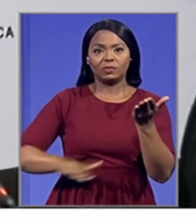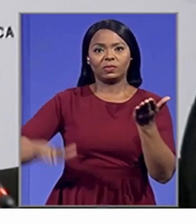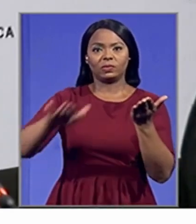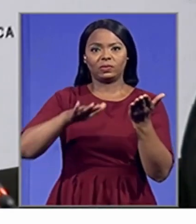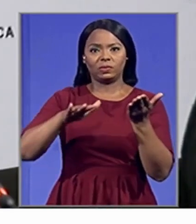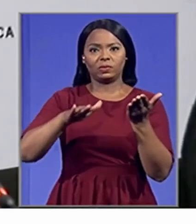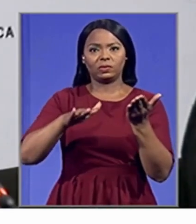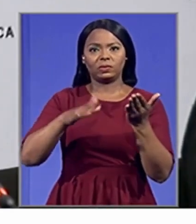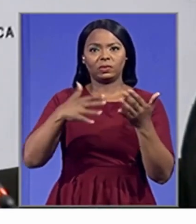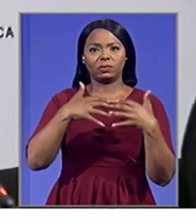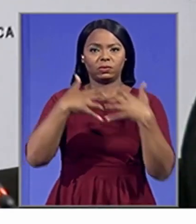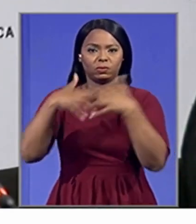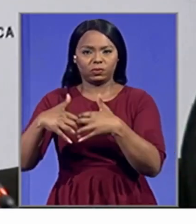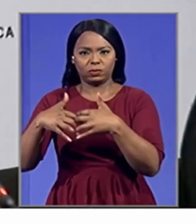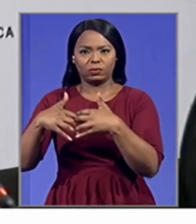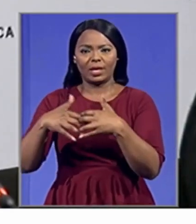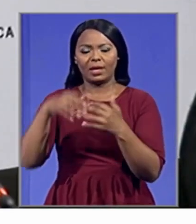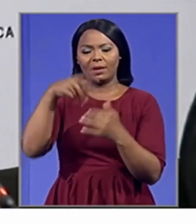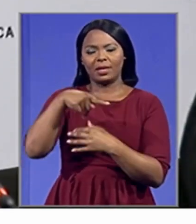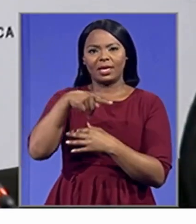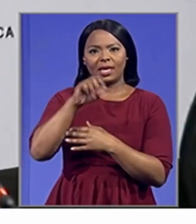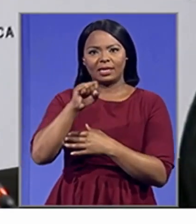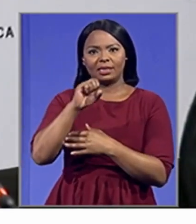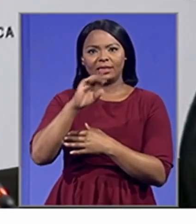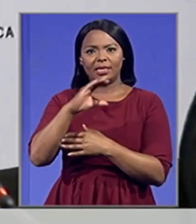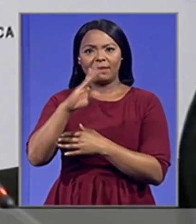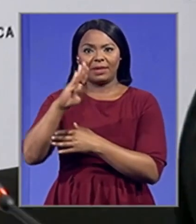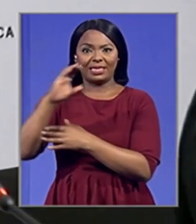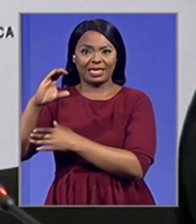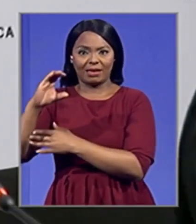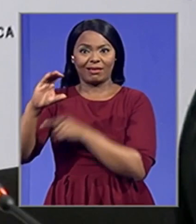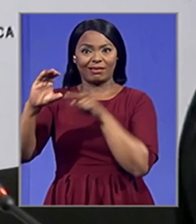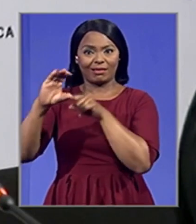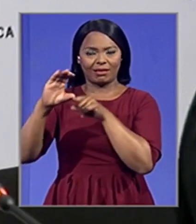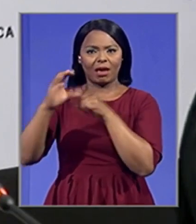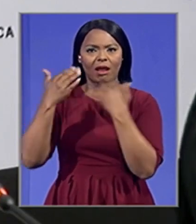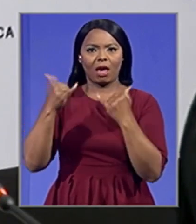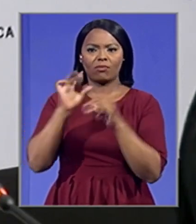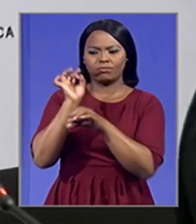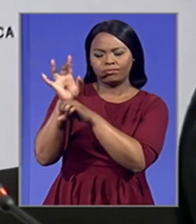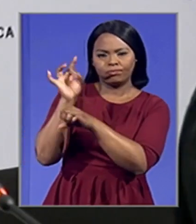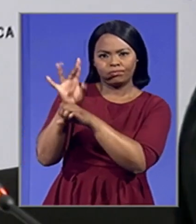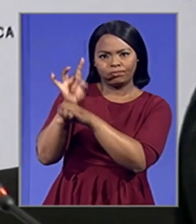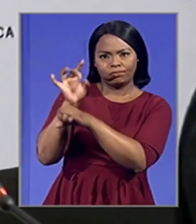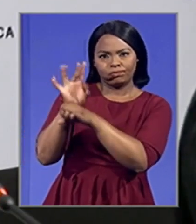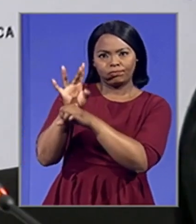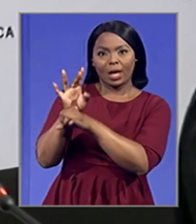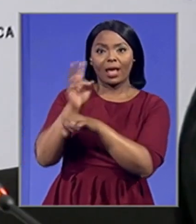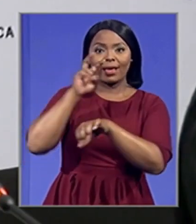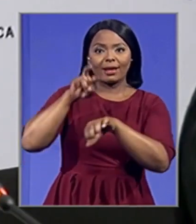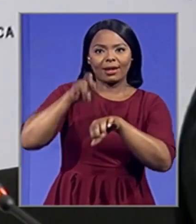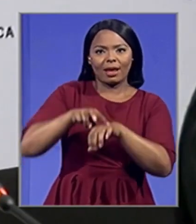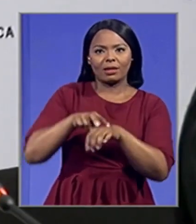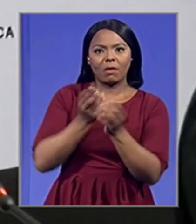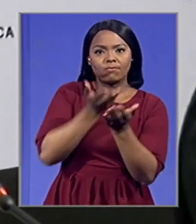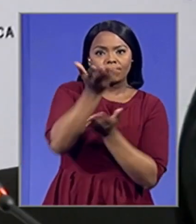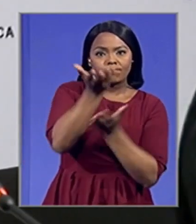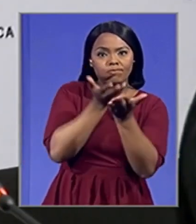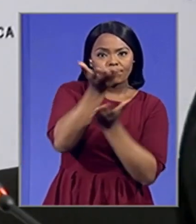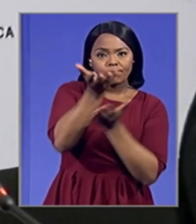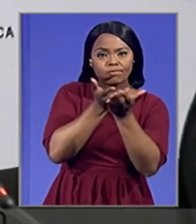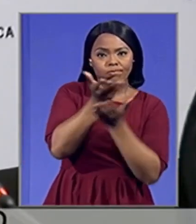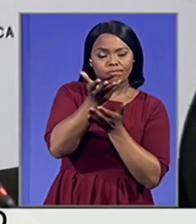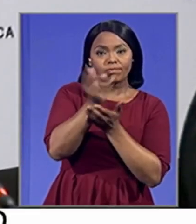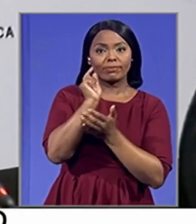coordinating bargaining chamber, which we call the SABC, have been advised of the need to engage and